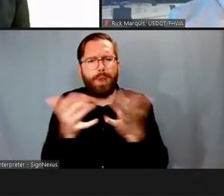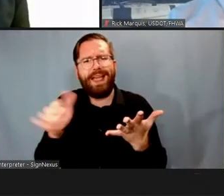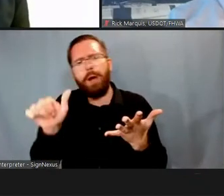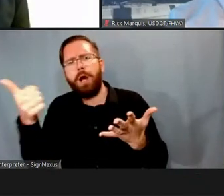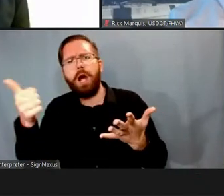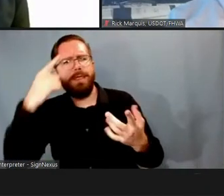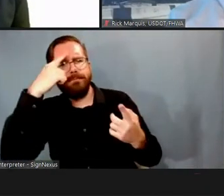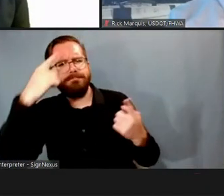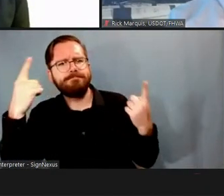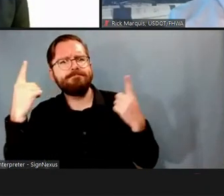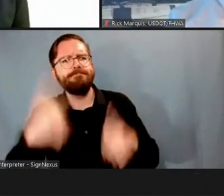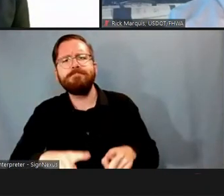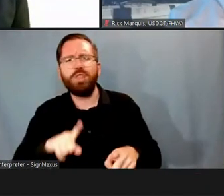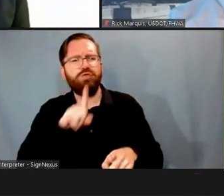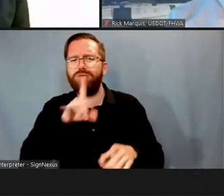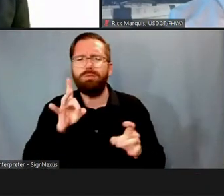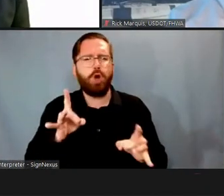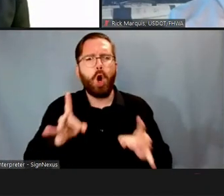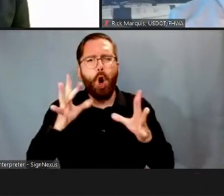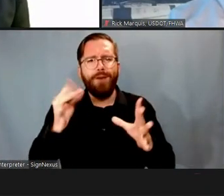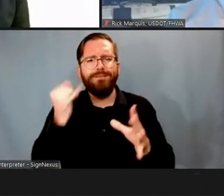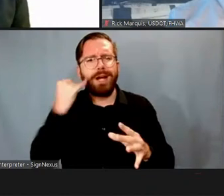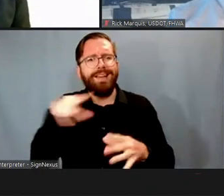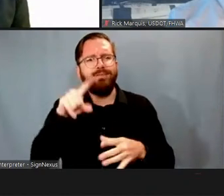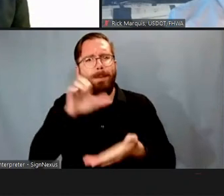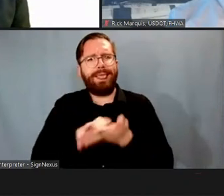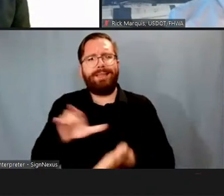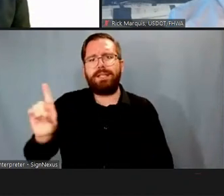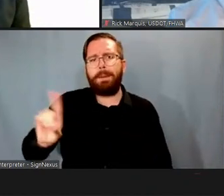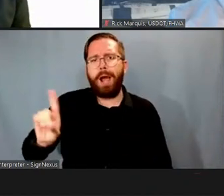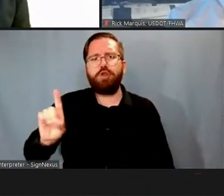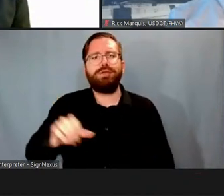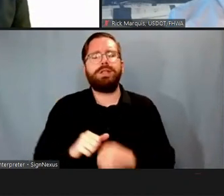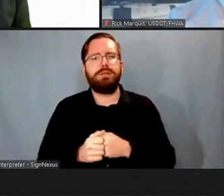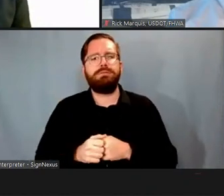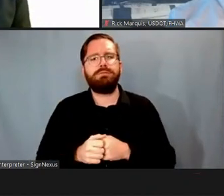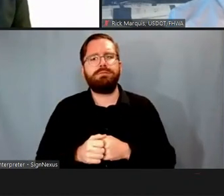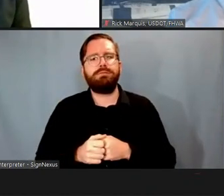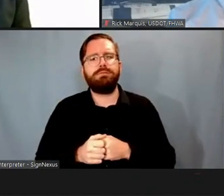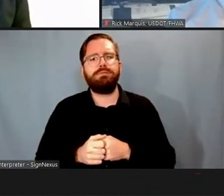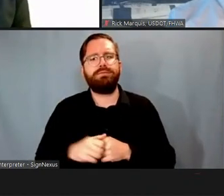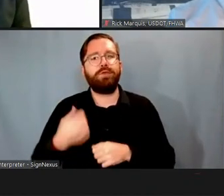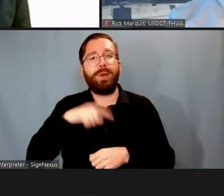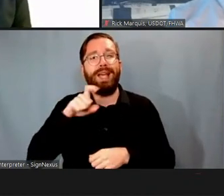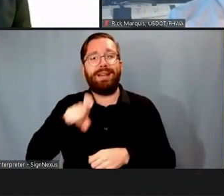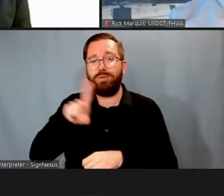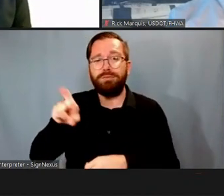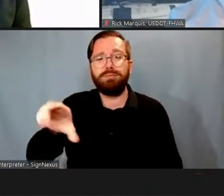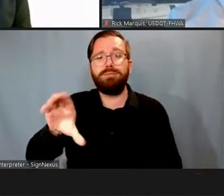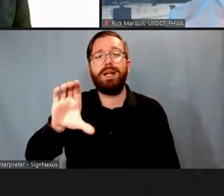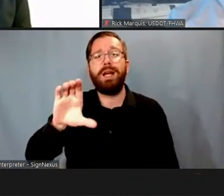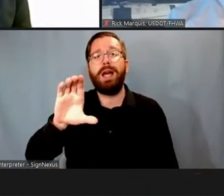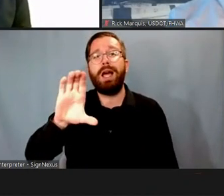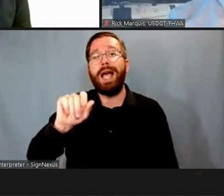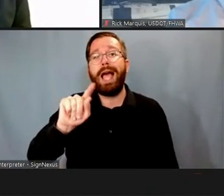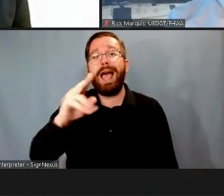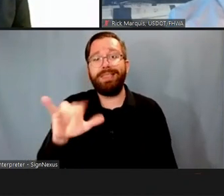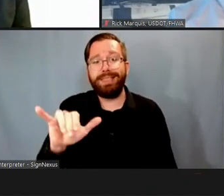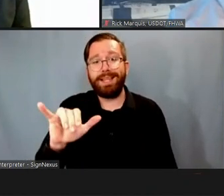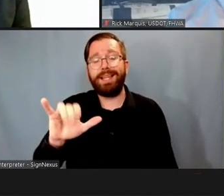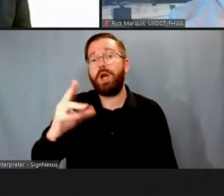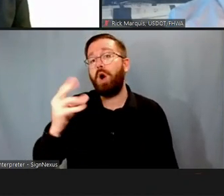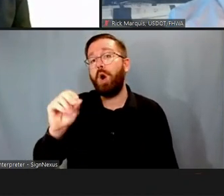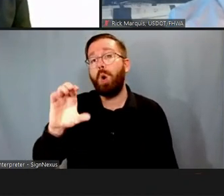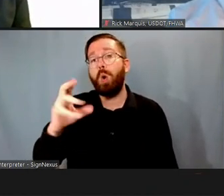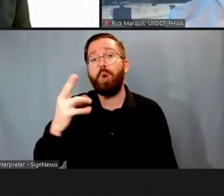democracy i think the real person all of our comments should be addressed to is governor kathy hopel whose consent is 100 necessary for this